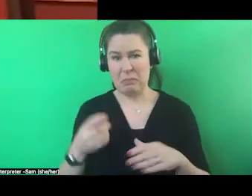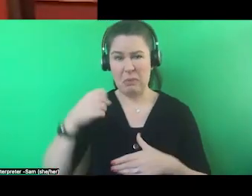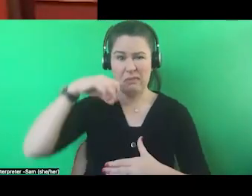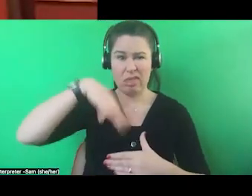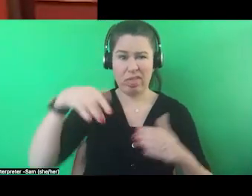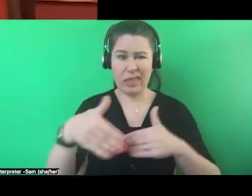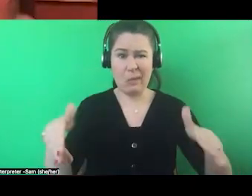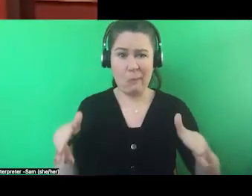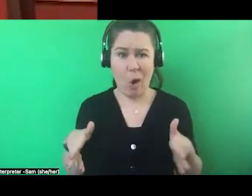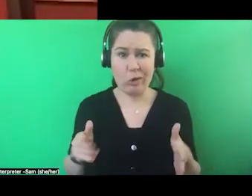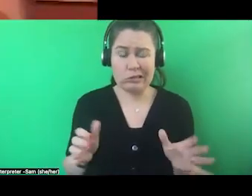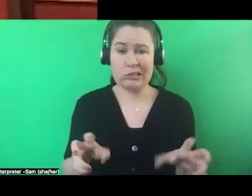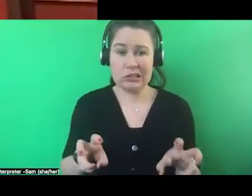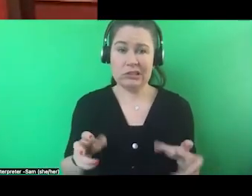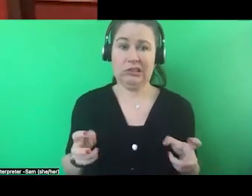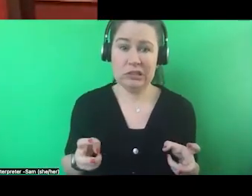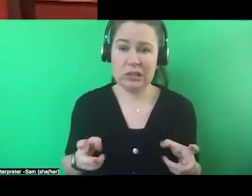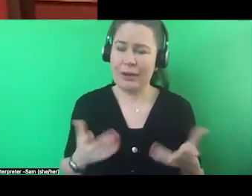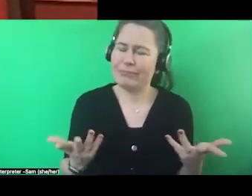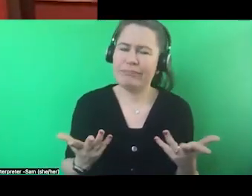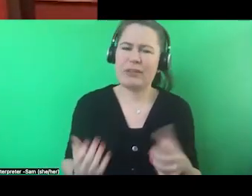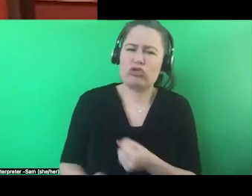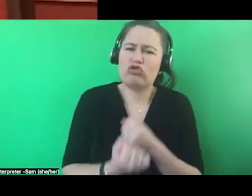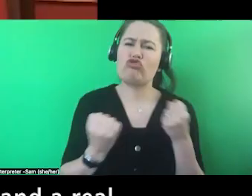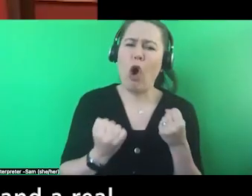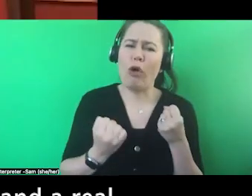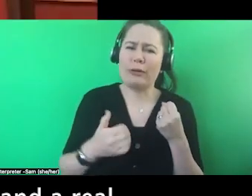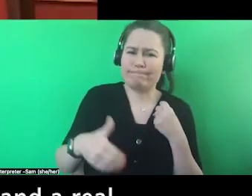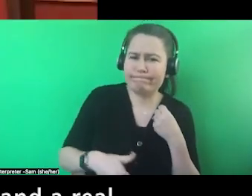then this very like strong core integration